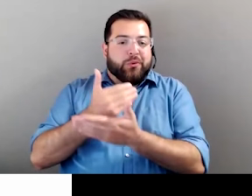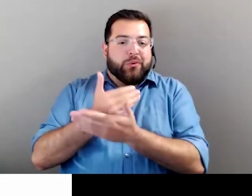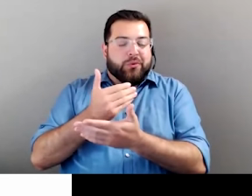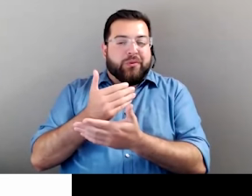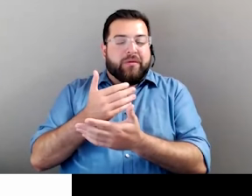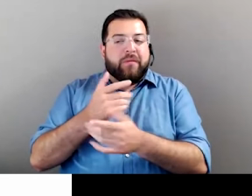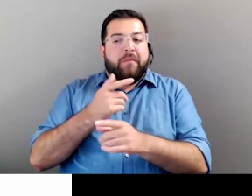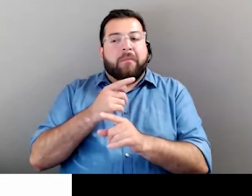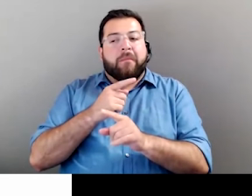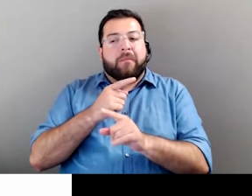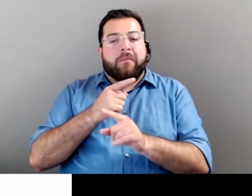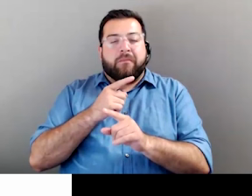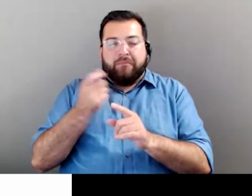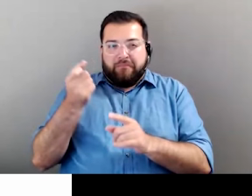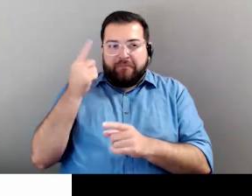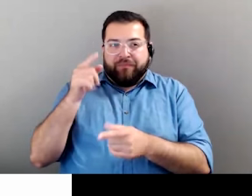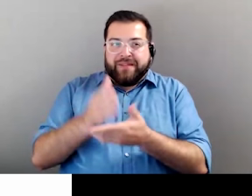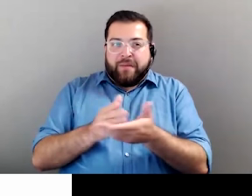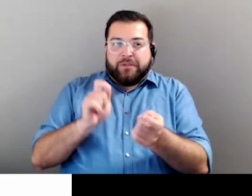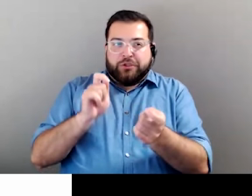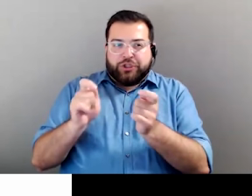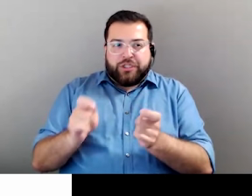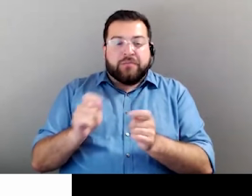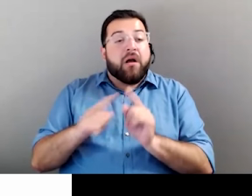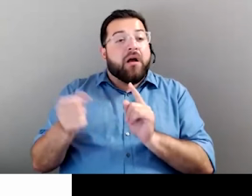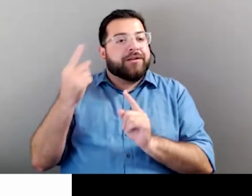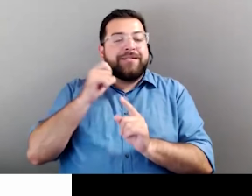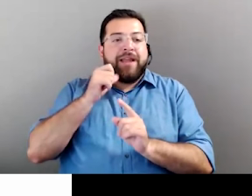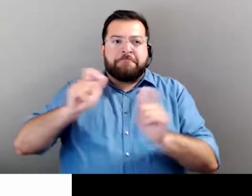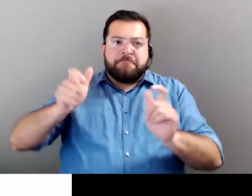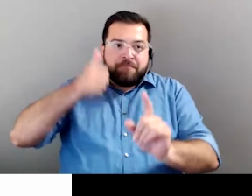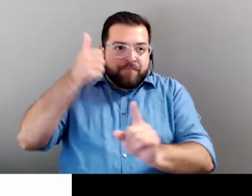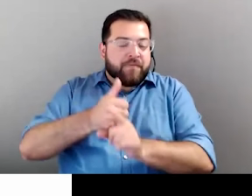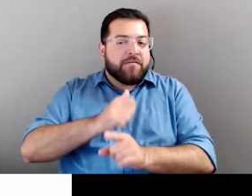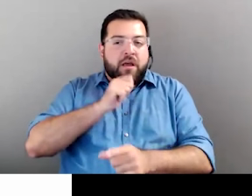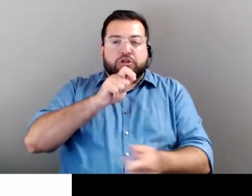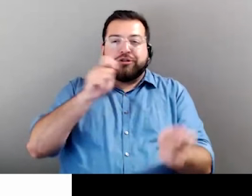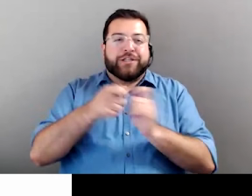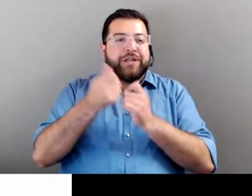are changes, but they're not substantial enough to affect the information I'm gonna give you today.